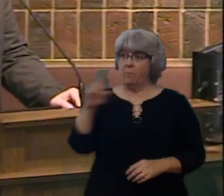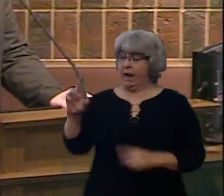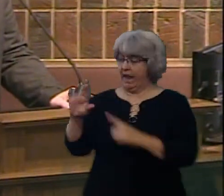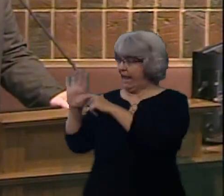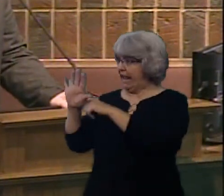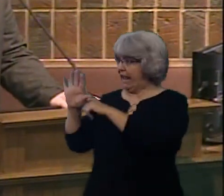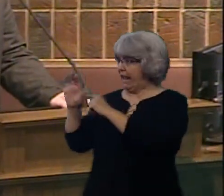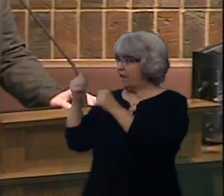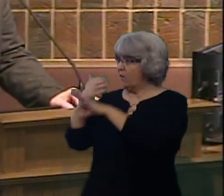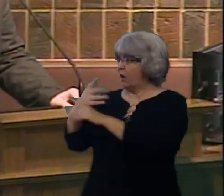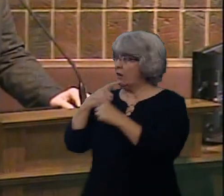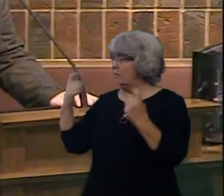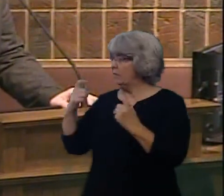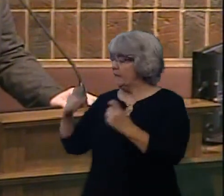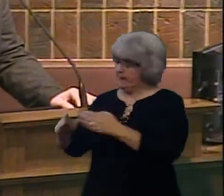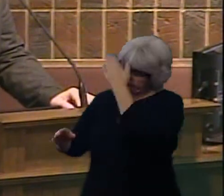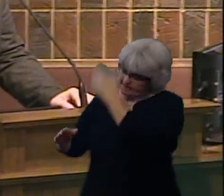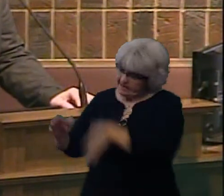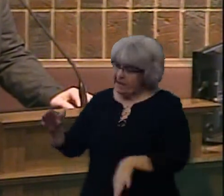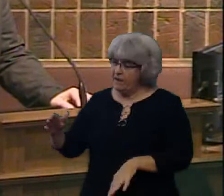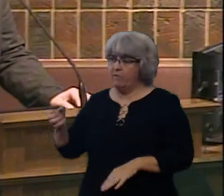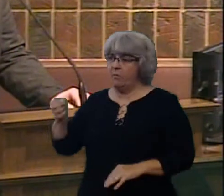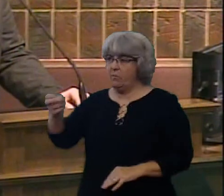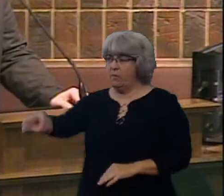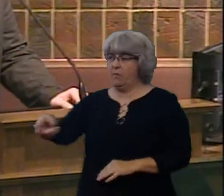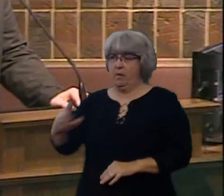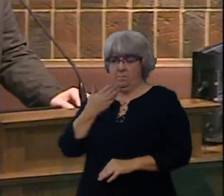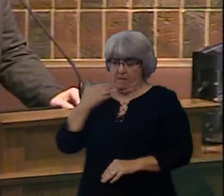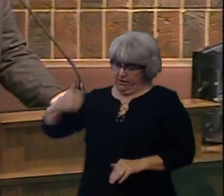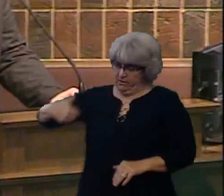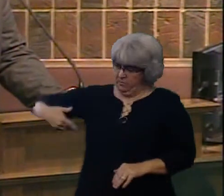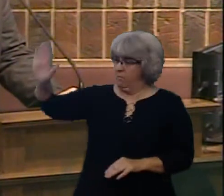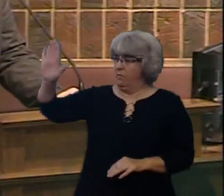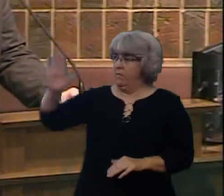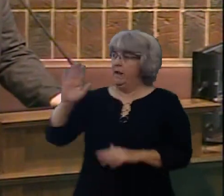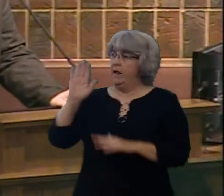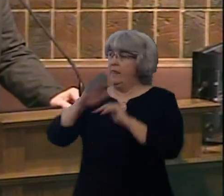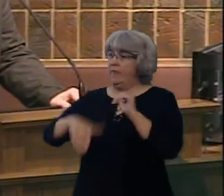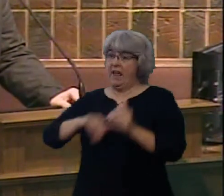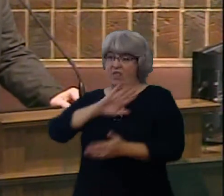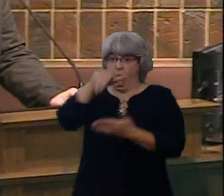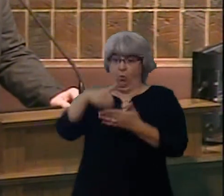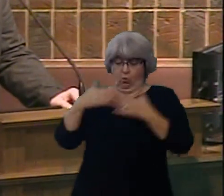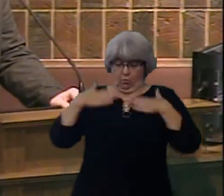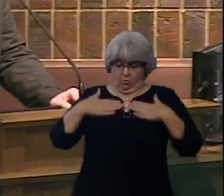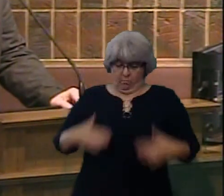throw it away. For it is better that you lose one of your members than for the whole body to go to hell.